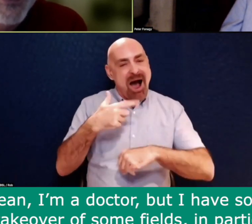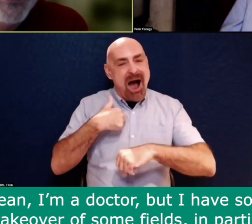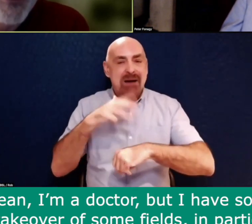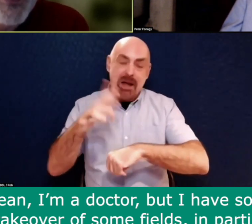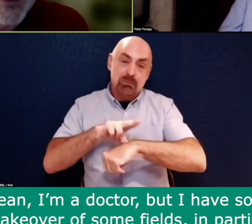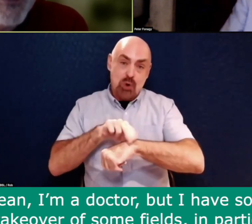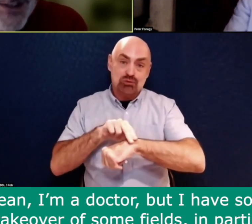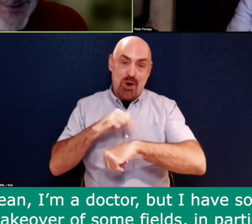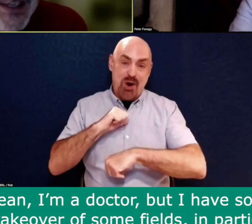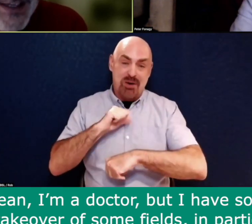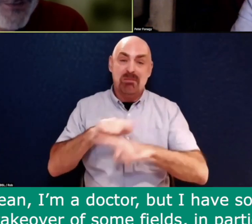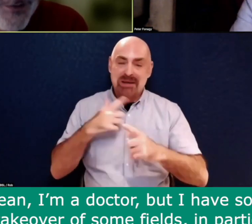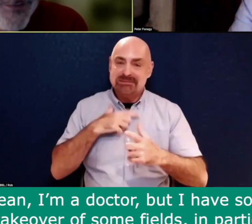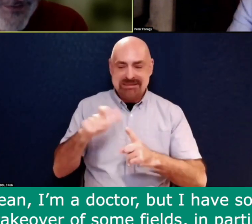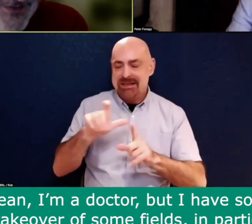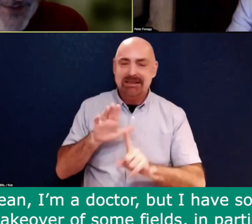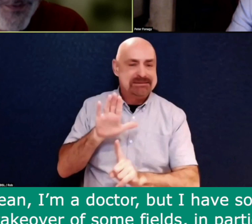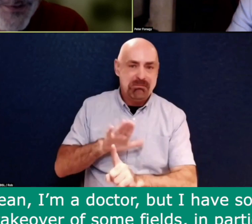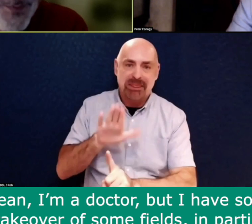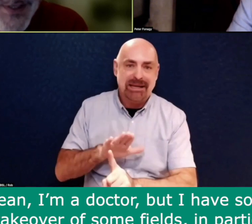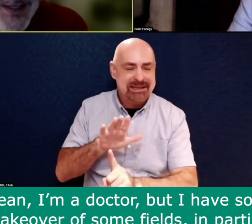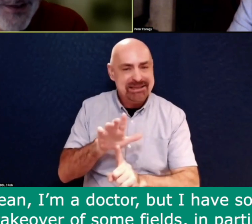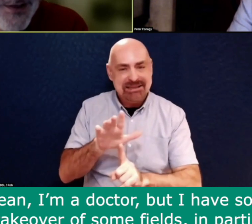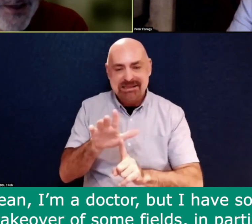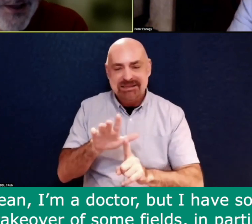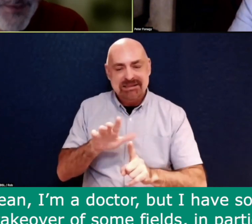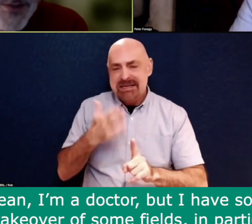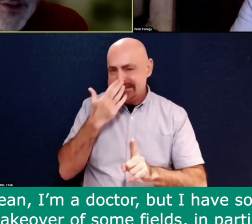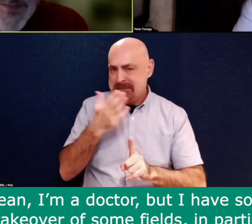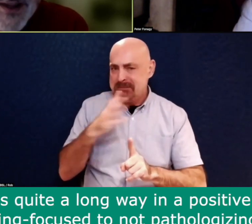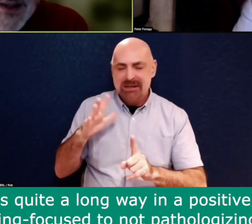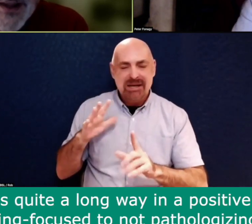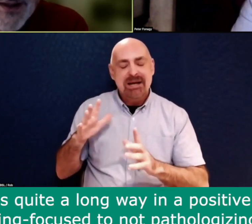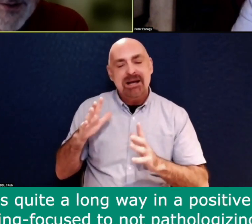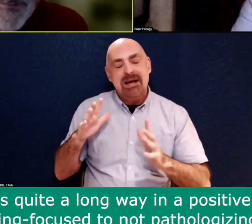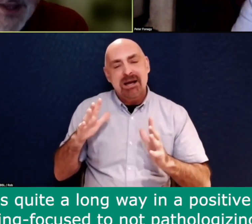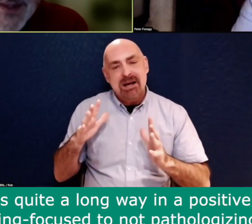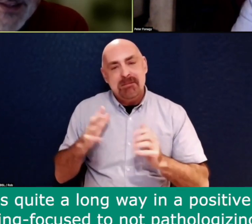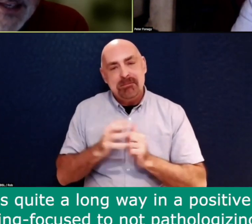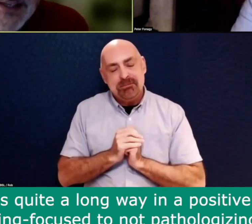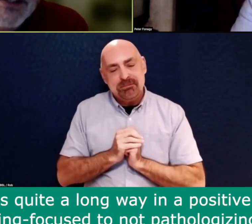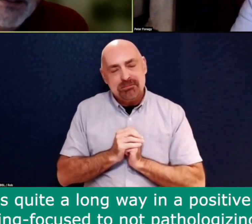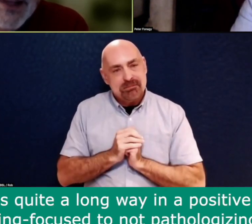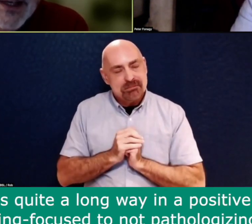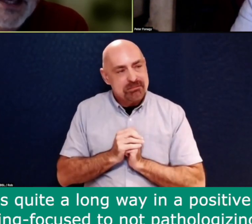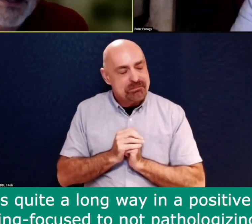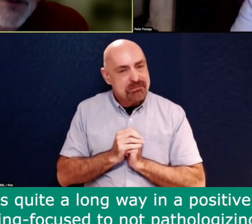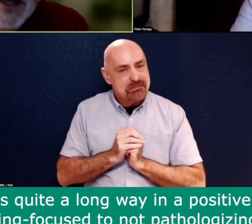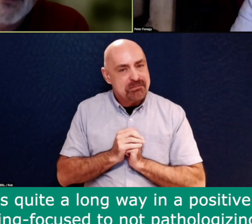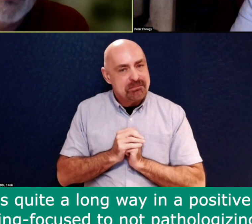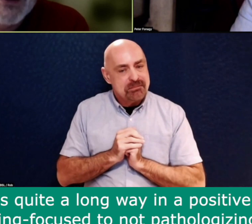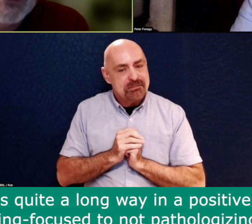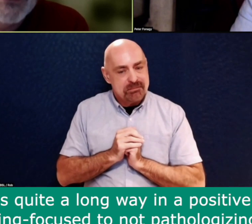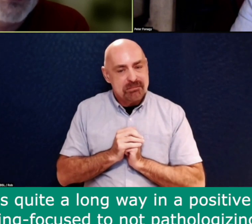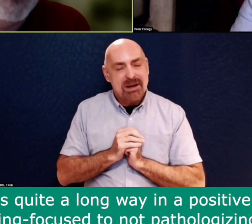the treating medical takeover of some fields, in particular mental health. But and that can take us